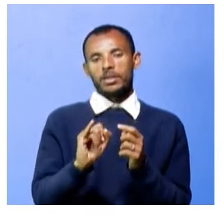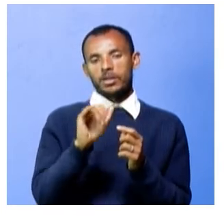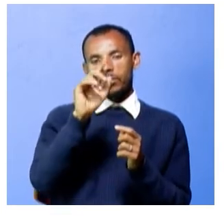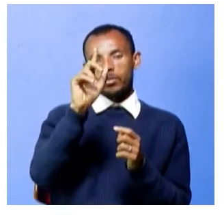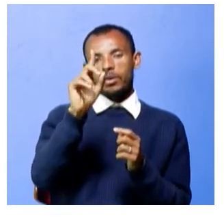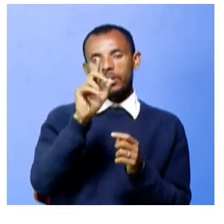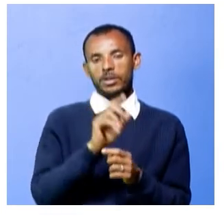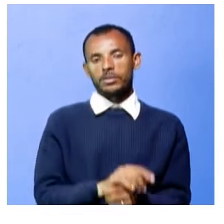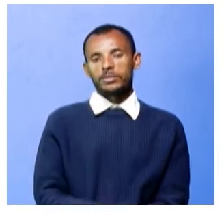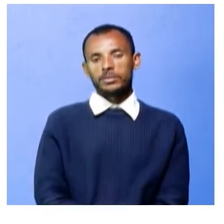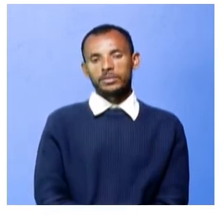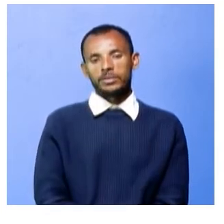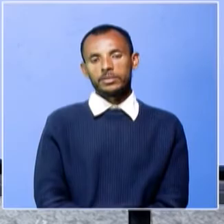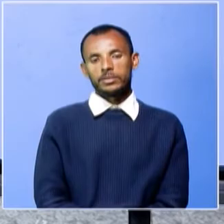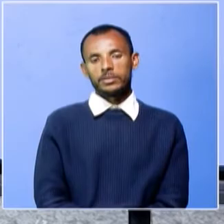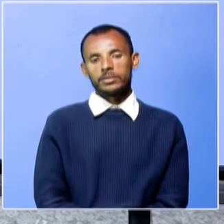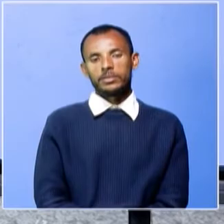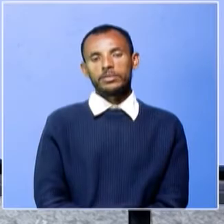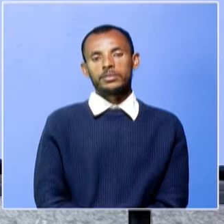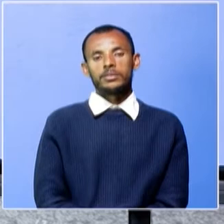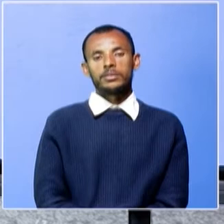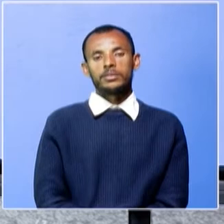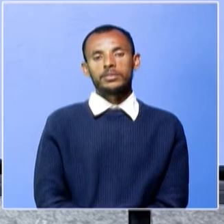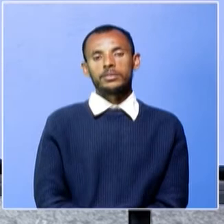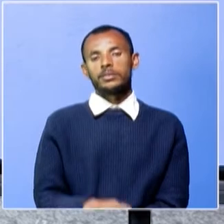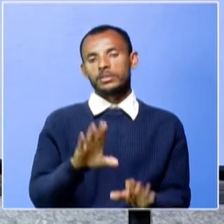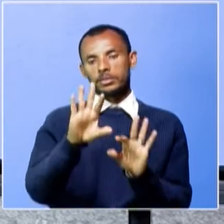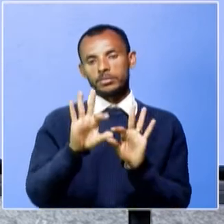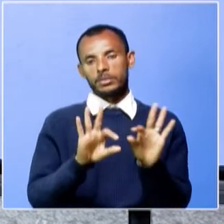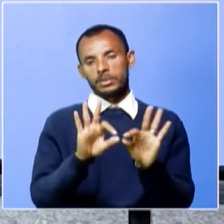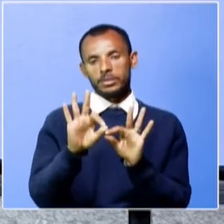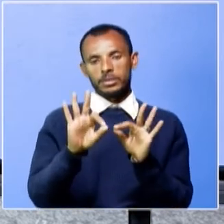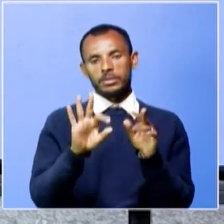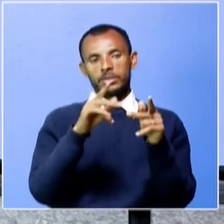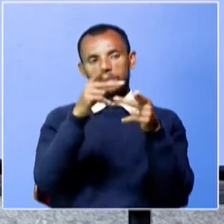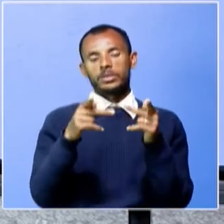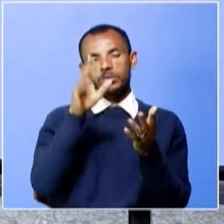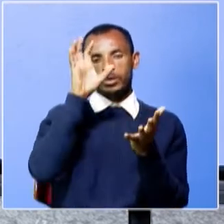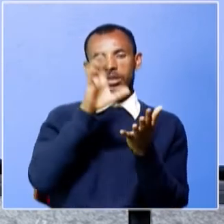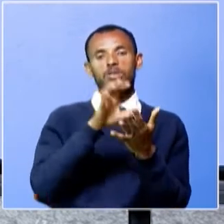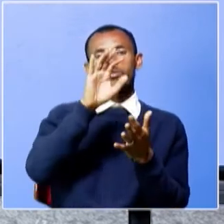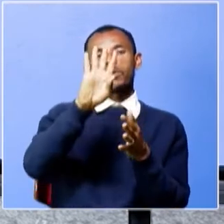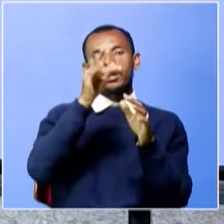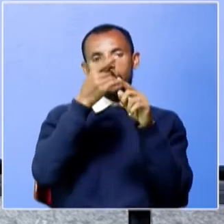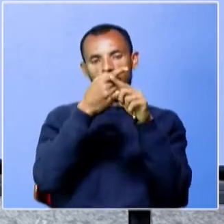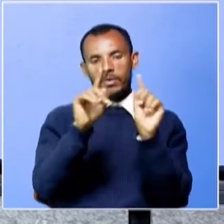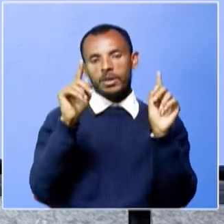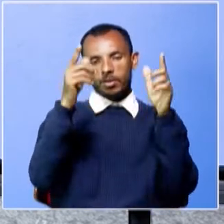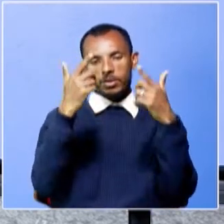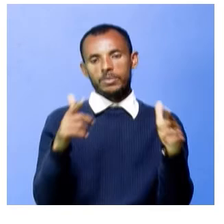1. Okay. Here, the sample space contains 4 different